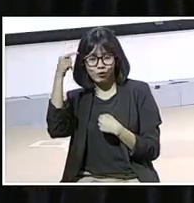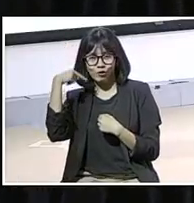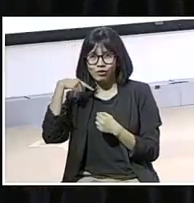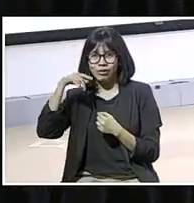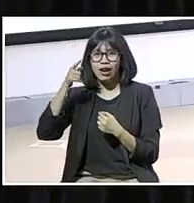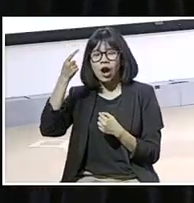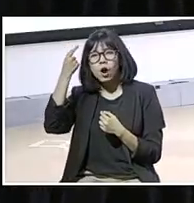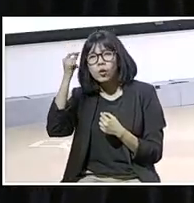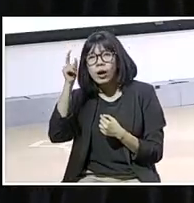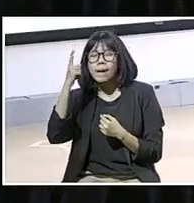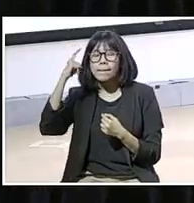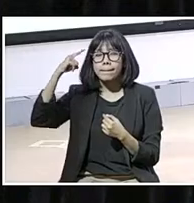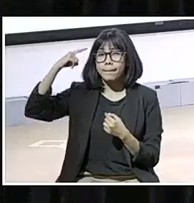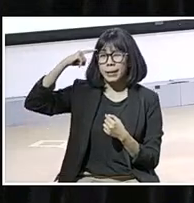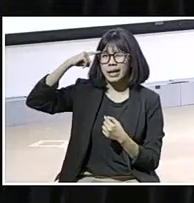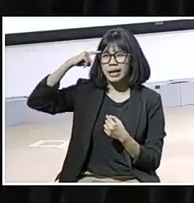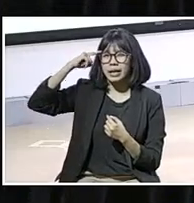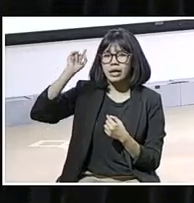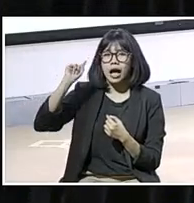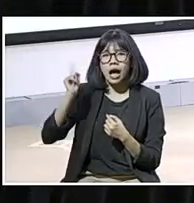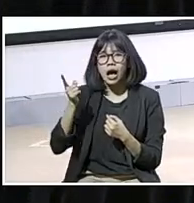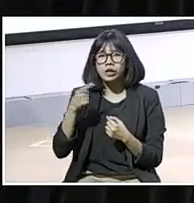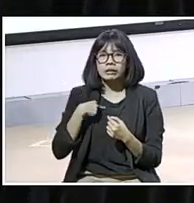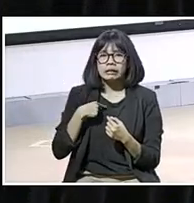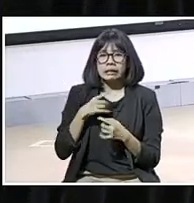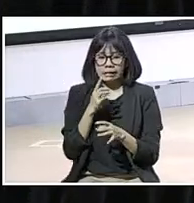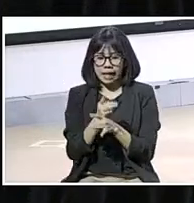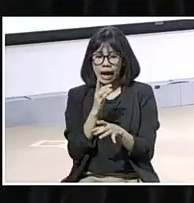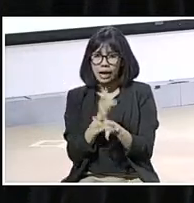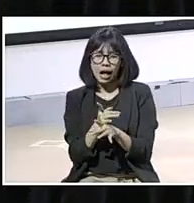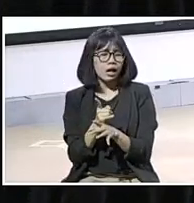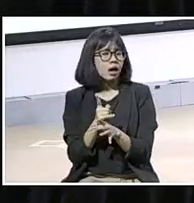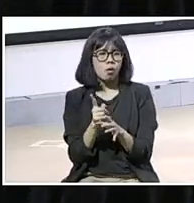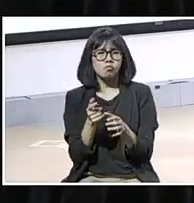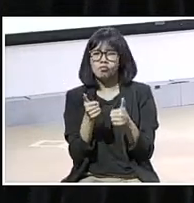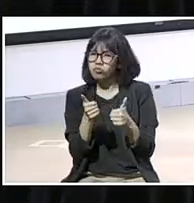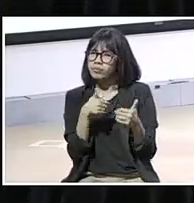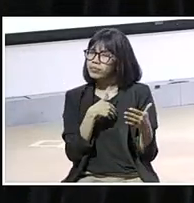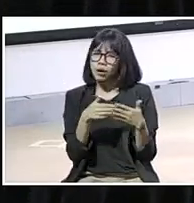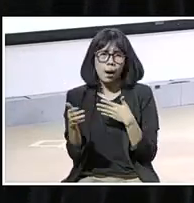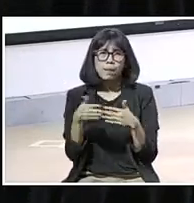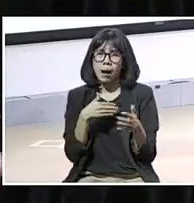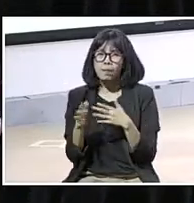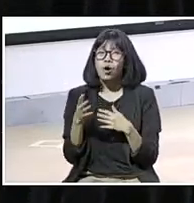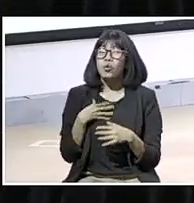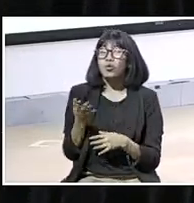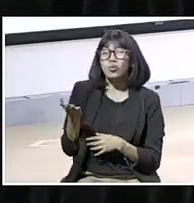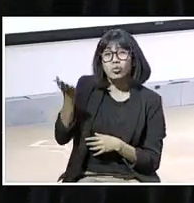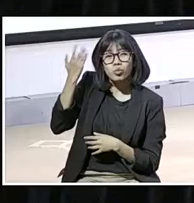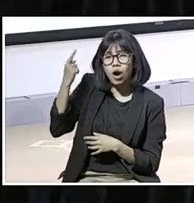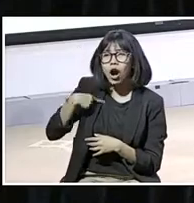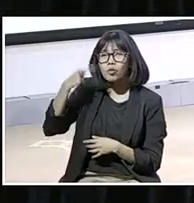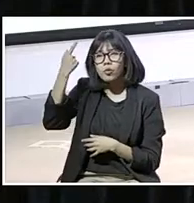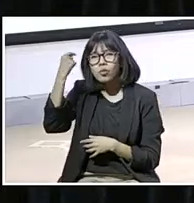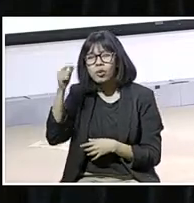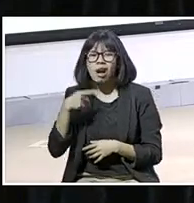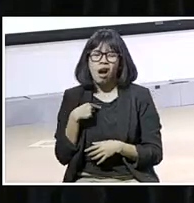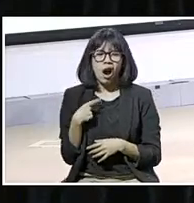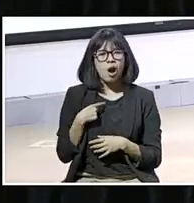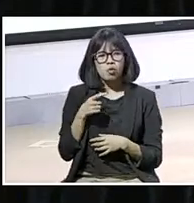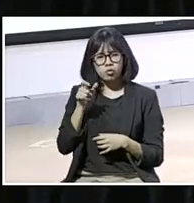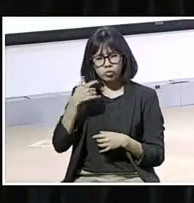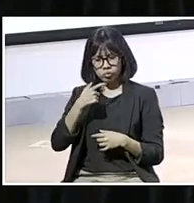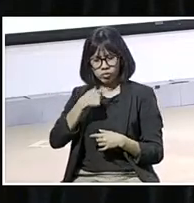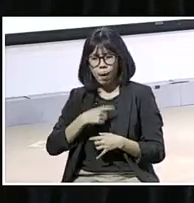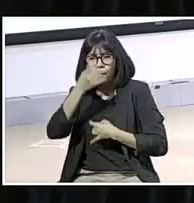honestly, I think you have to almost embrace failure. And I hate failing. Like, much like Crystal, I'm a perfectionist. It drives